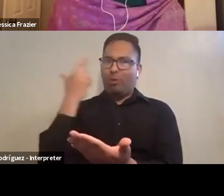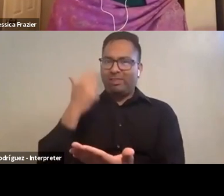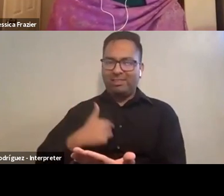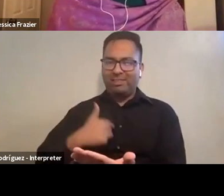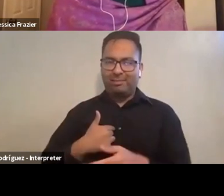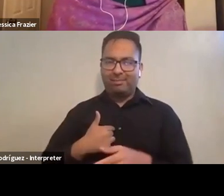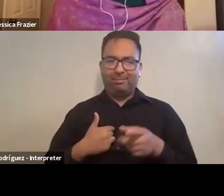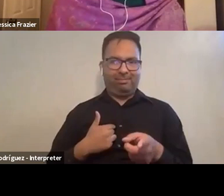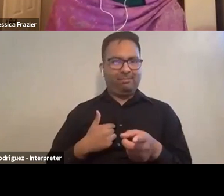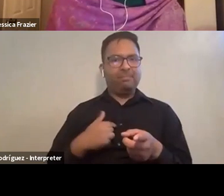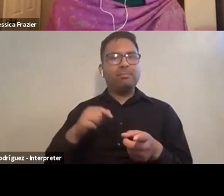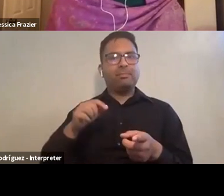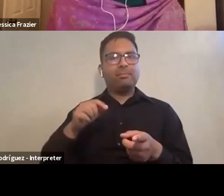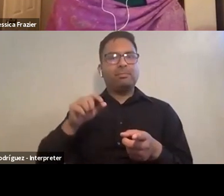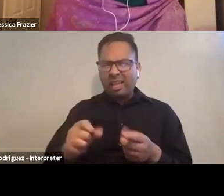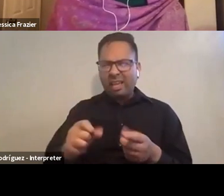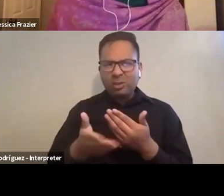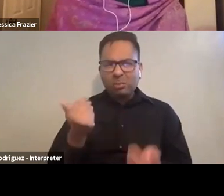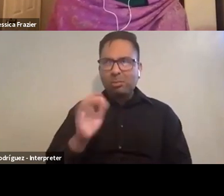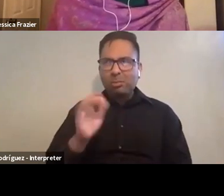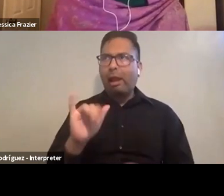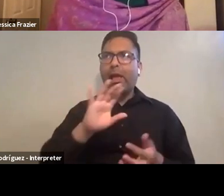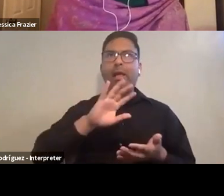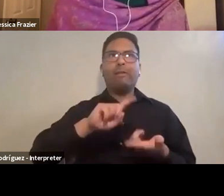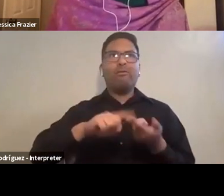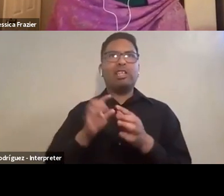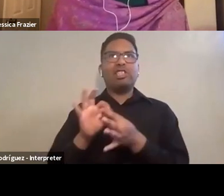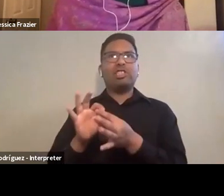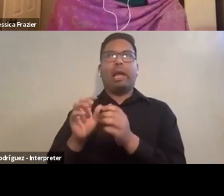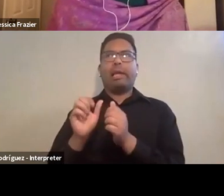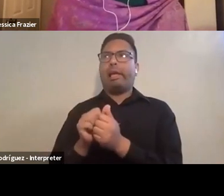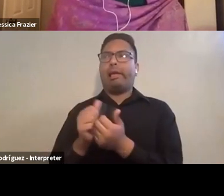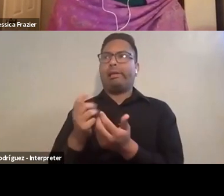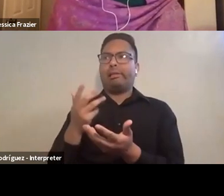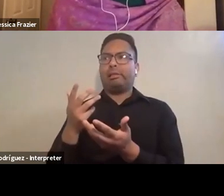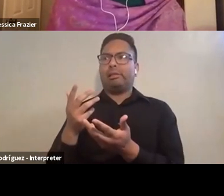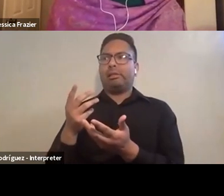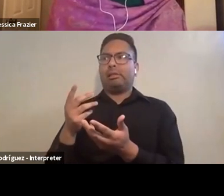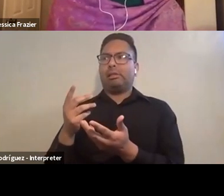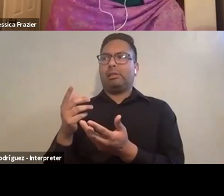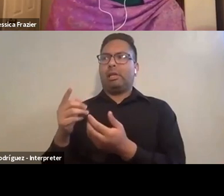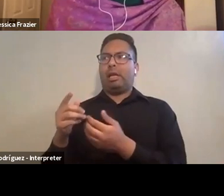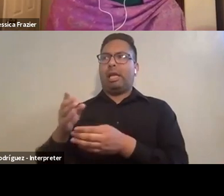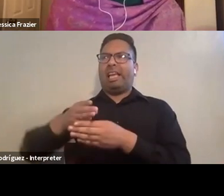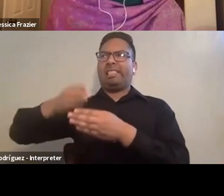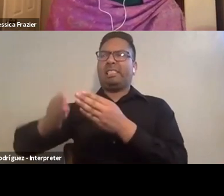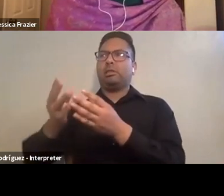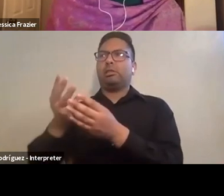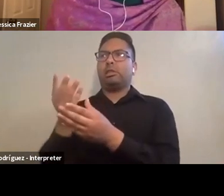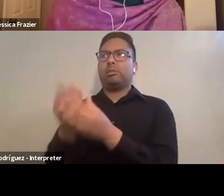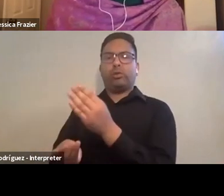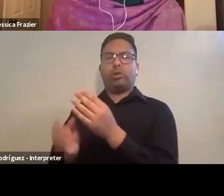even friendships can be imperiled to disappearance, right? And I think this comes from kind of living historical